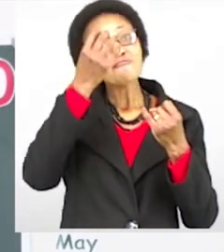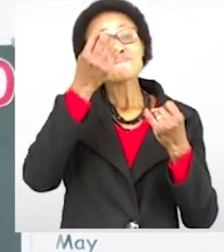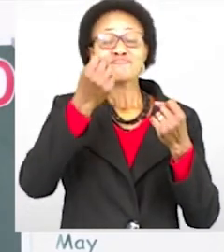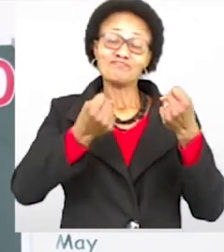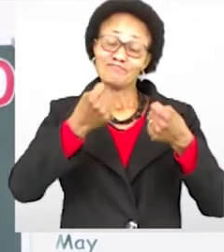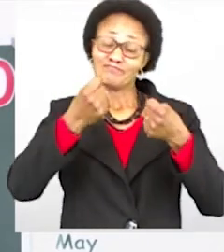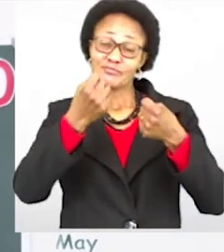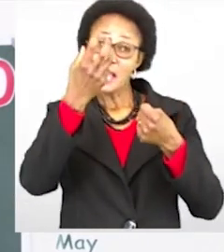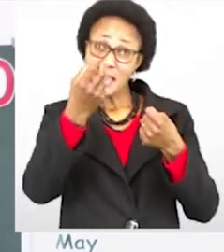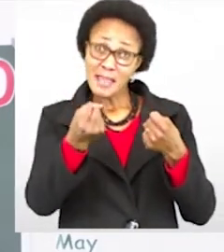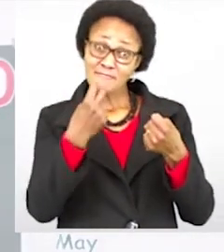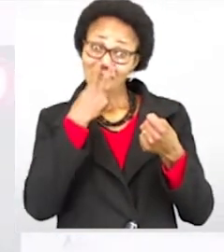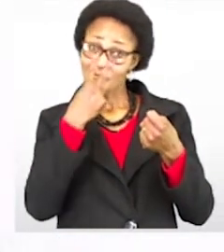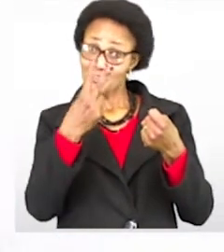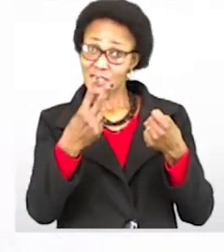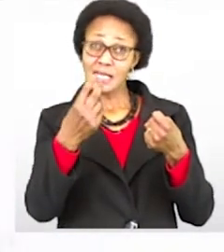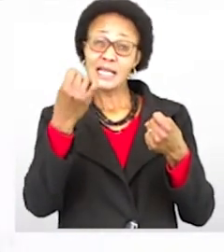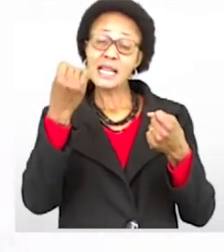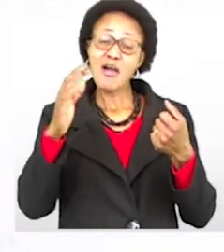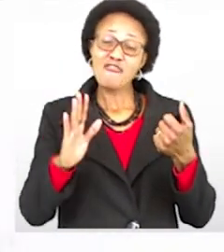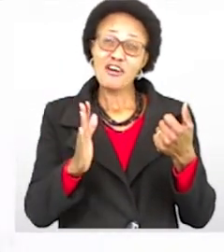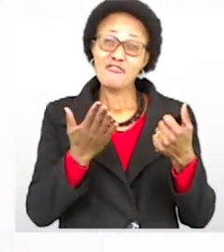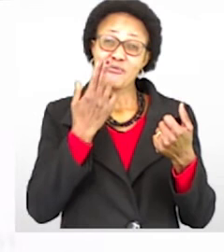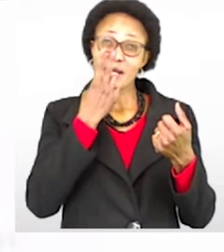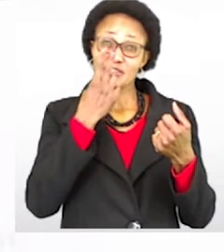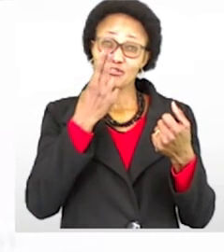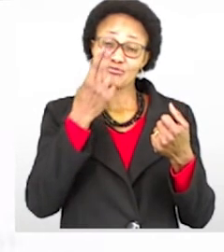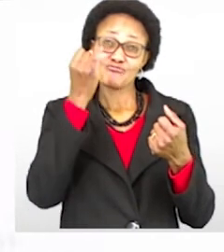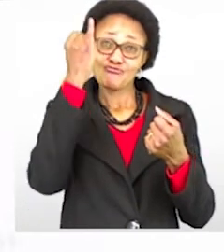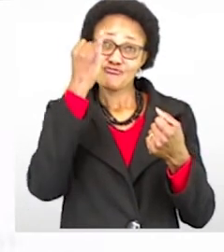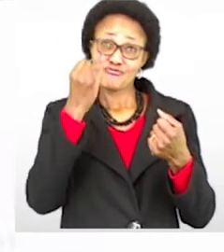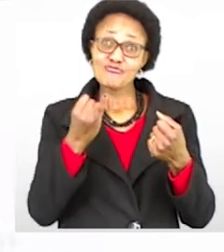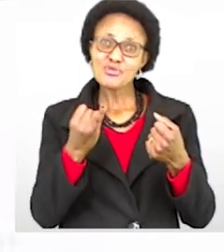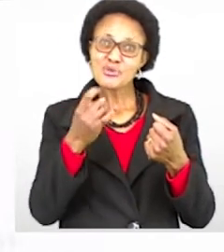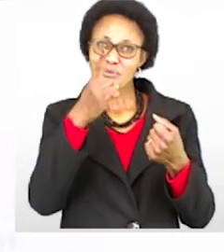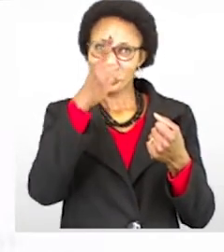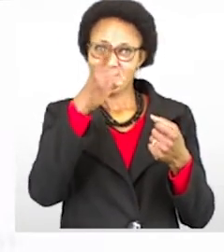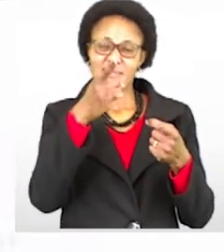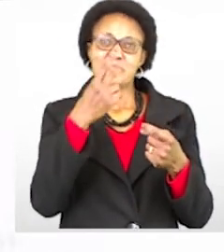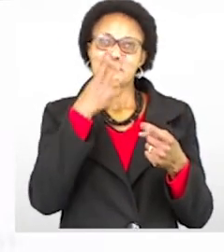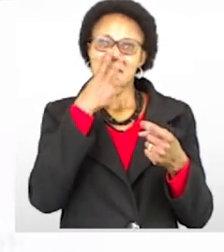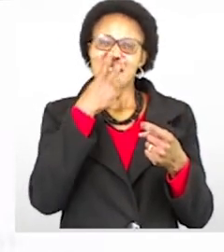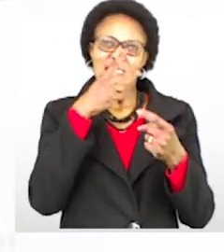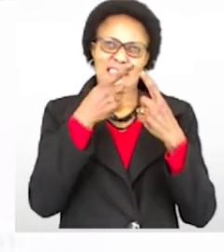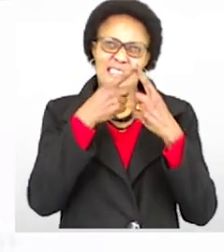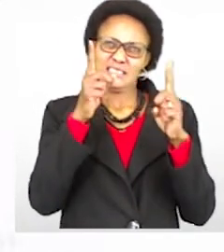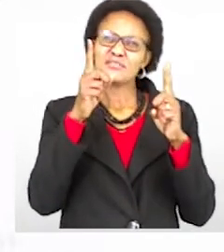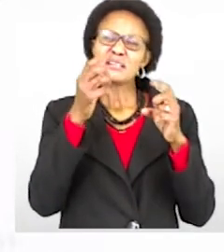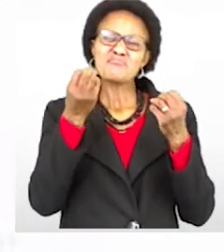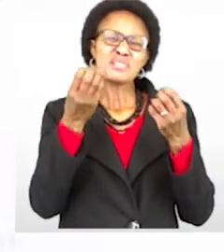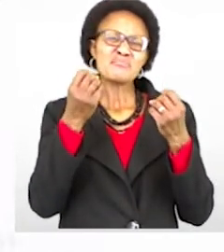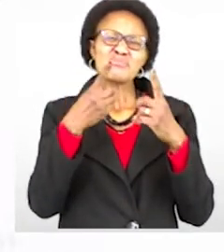have an example here for you. Now, this one may not be the one that you see in town, but at least